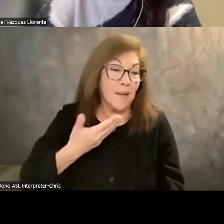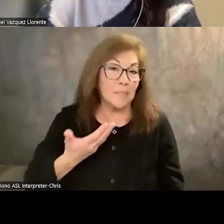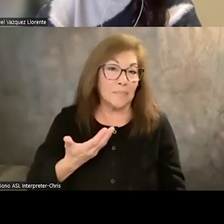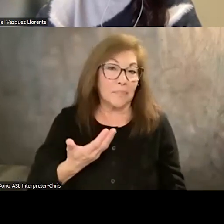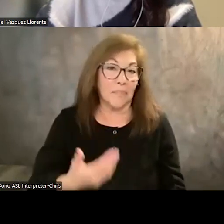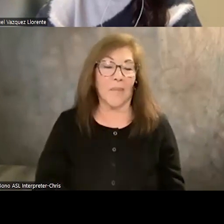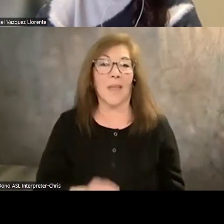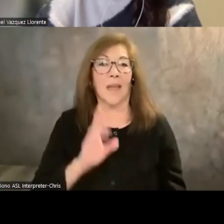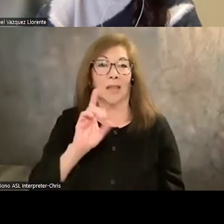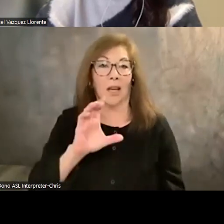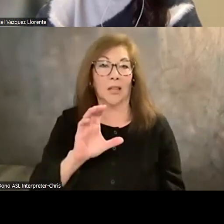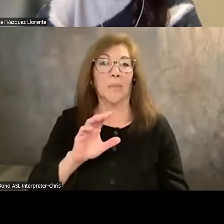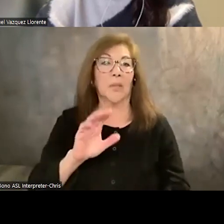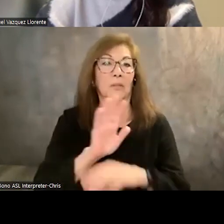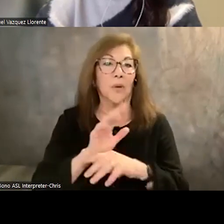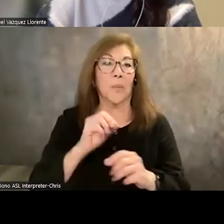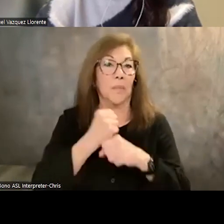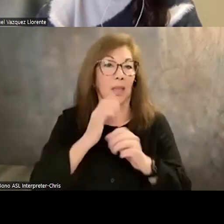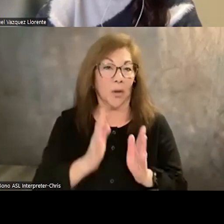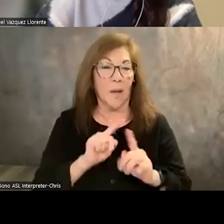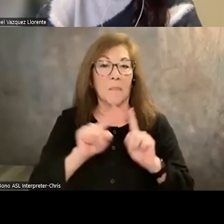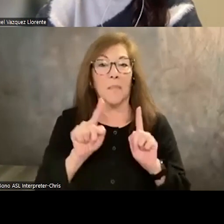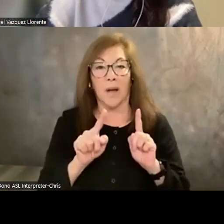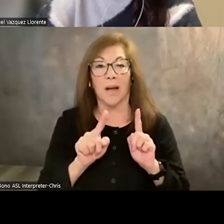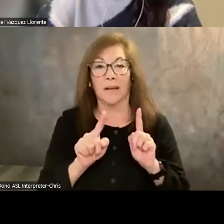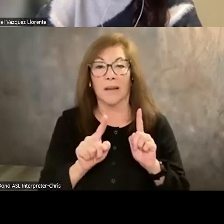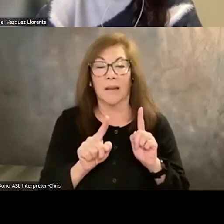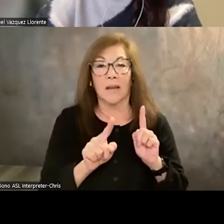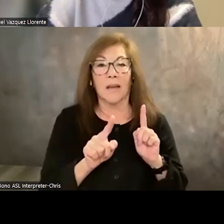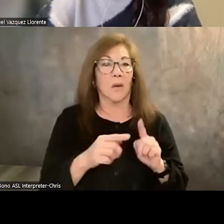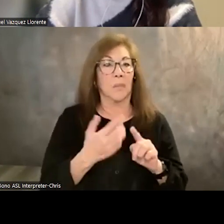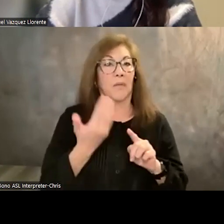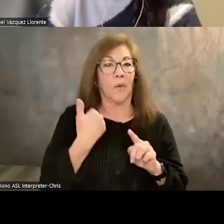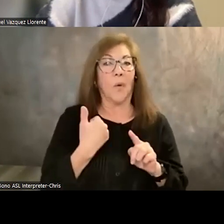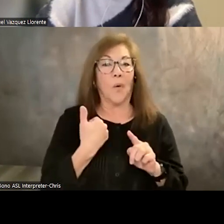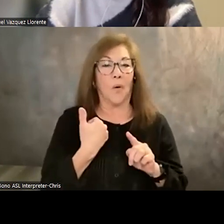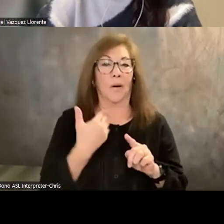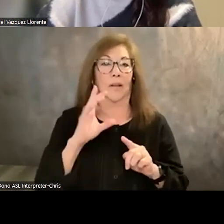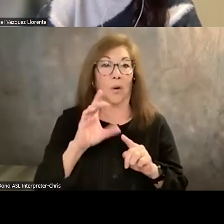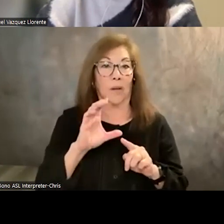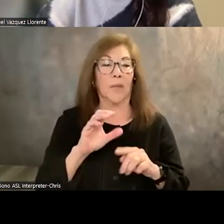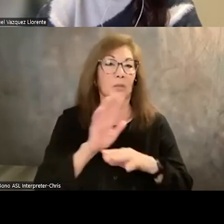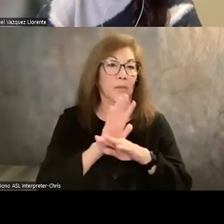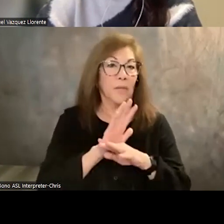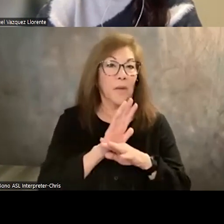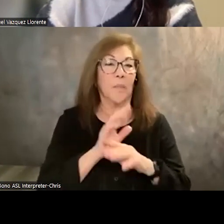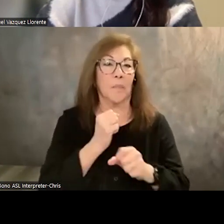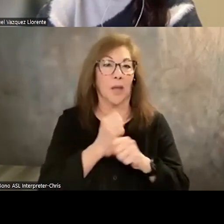a documentary filmmaker, but I was entirely a documentary filmmaker. And during COVID, because I do have